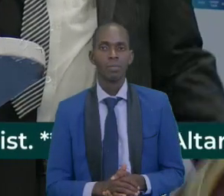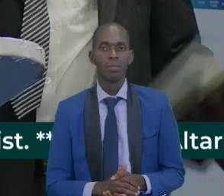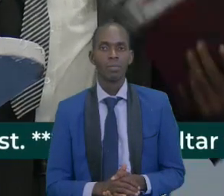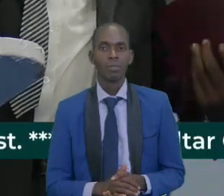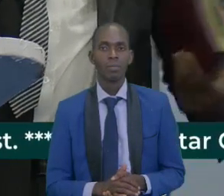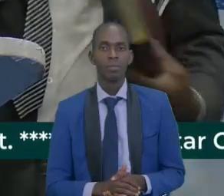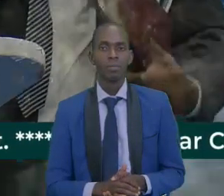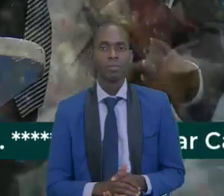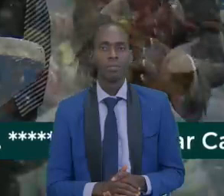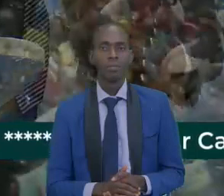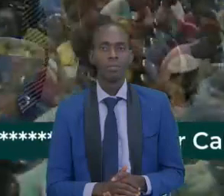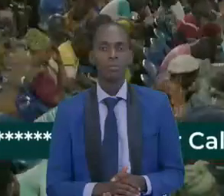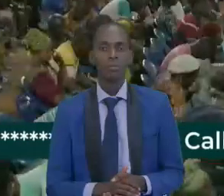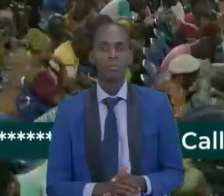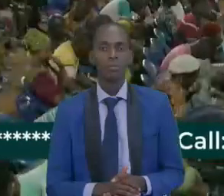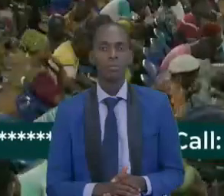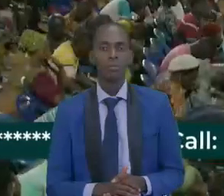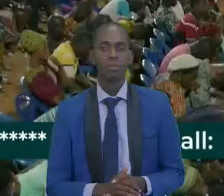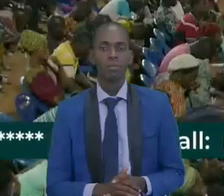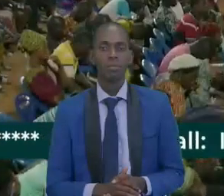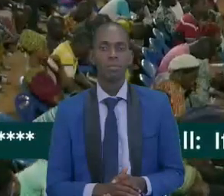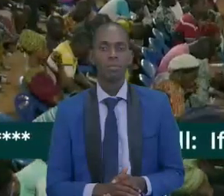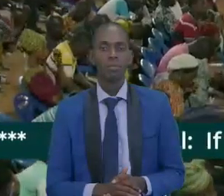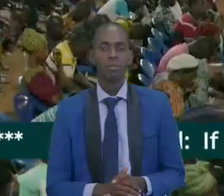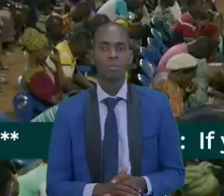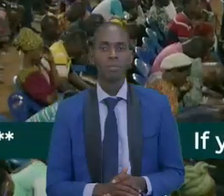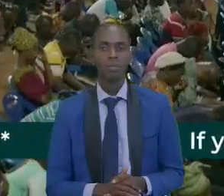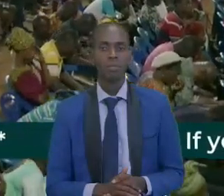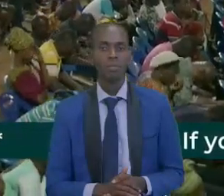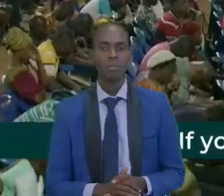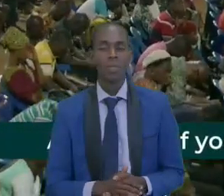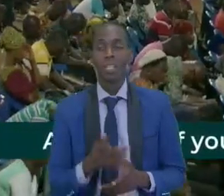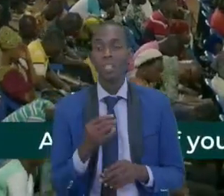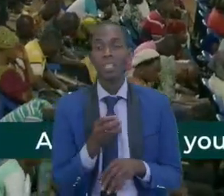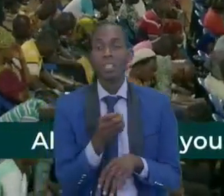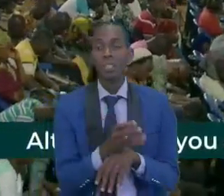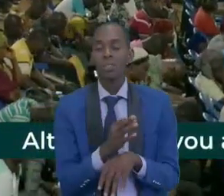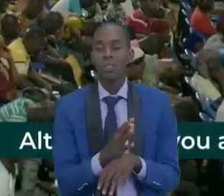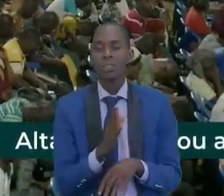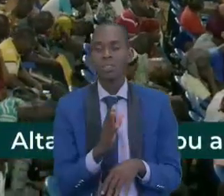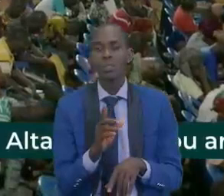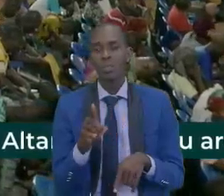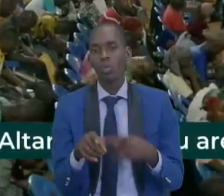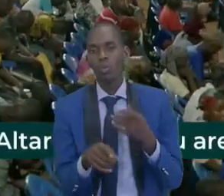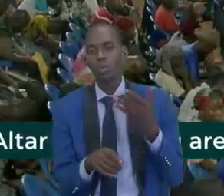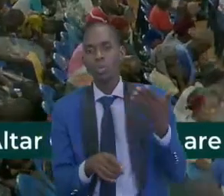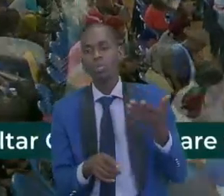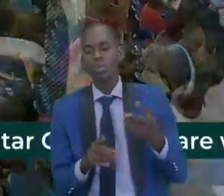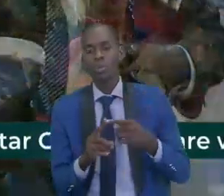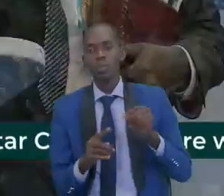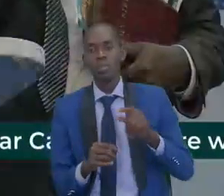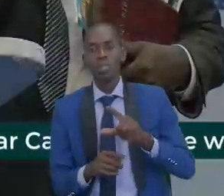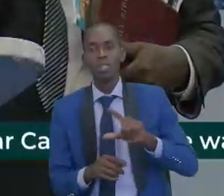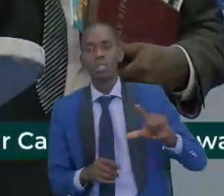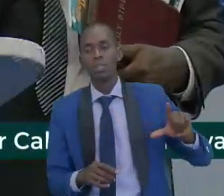Allez partout à ma gauche. The counselors go everywhere. Au fond, at my left and the au milieu,